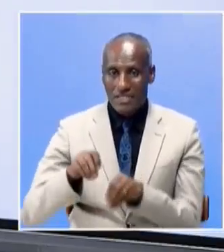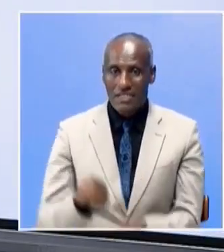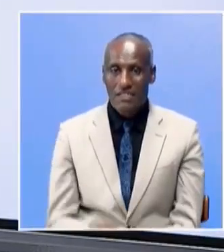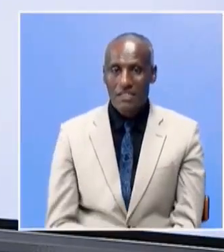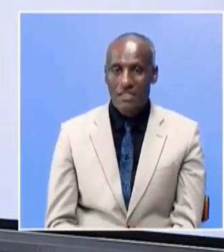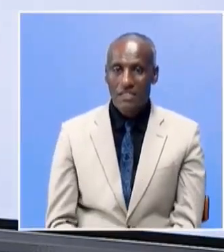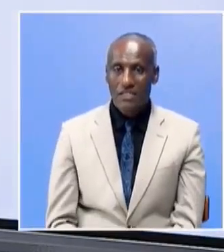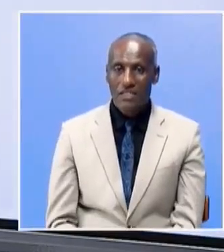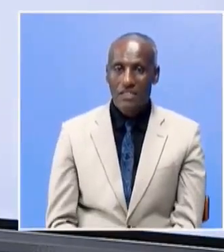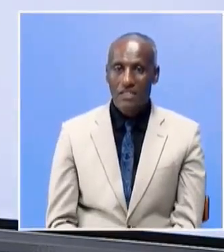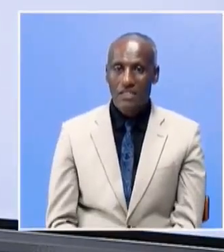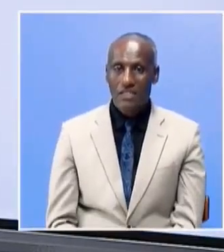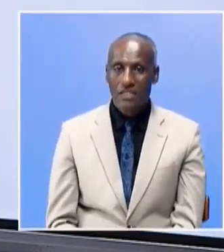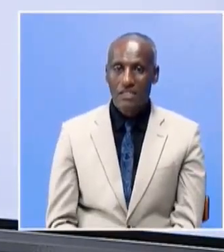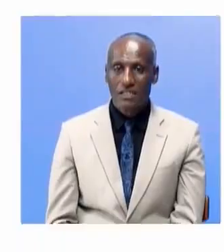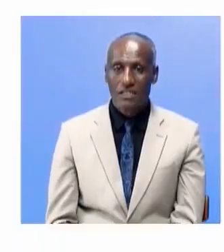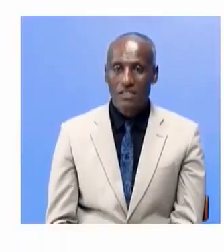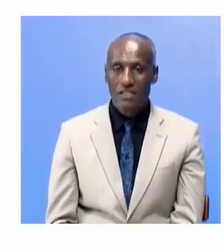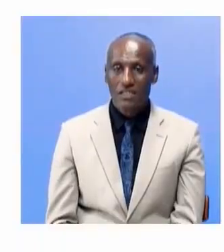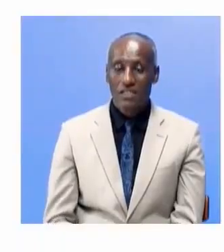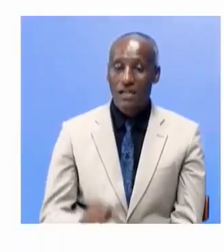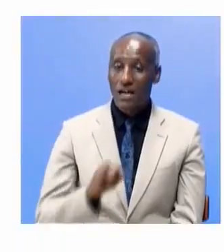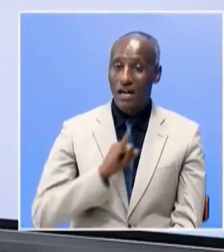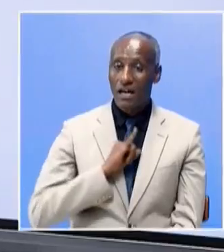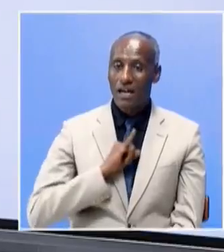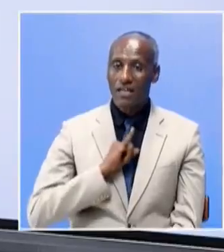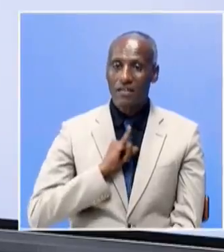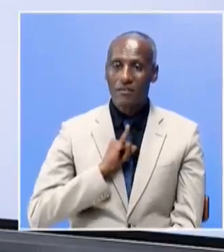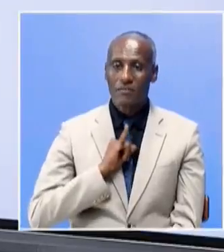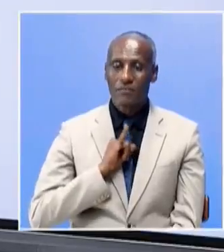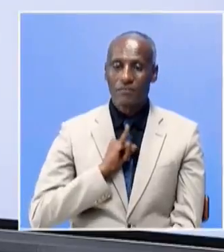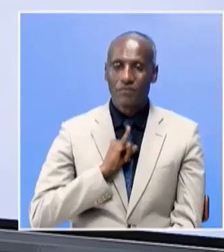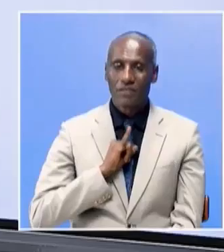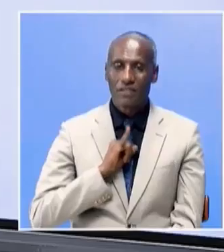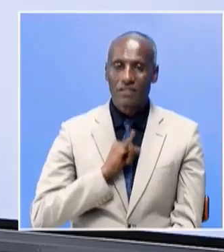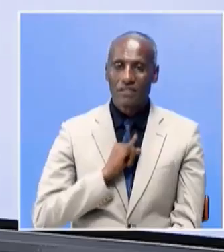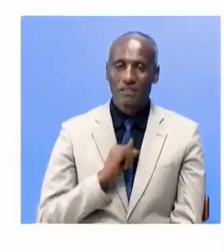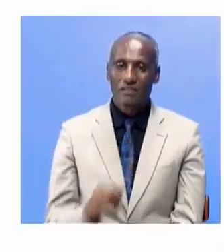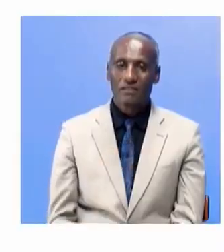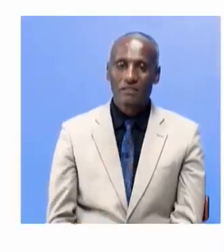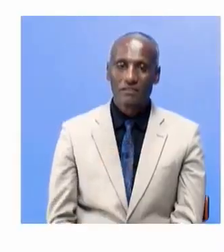Did, then the subject. Did I